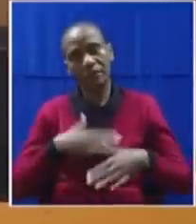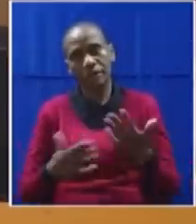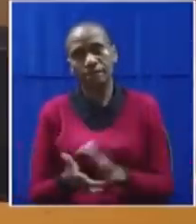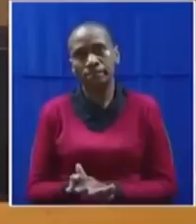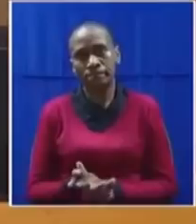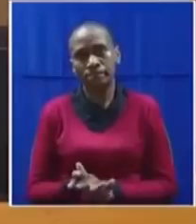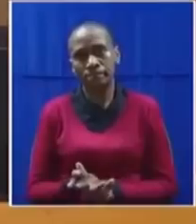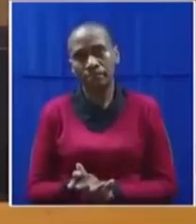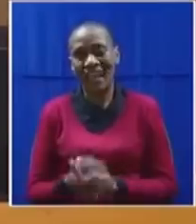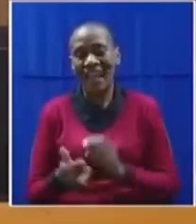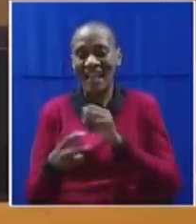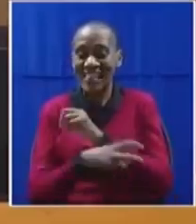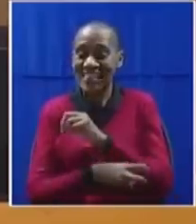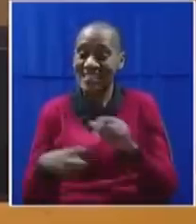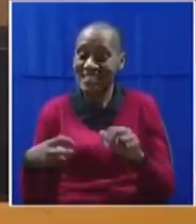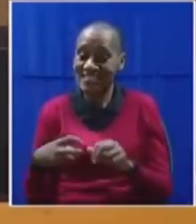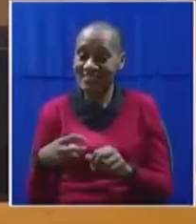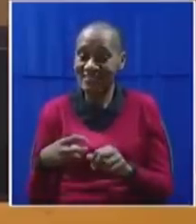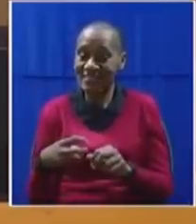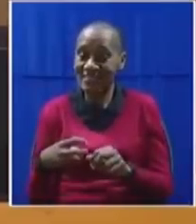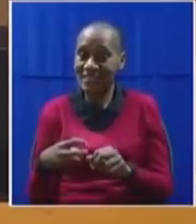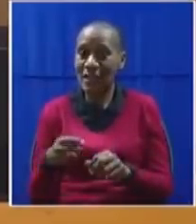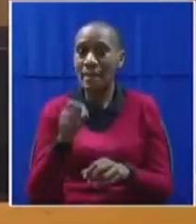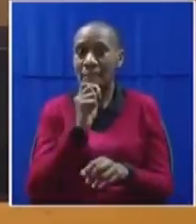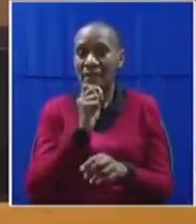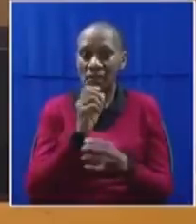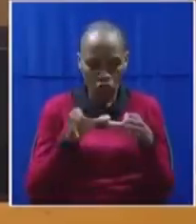plural. Ubhekisa kuthi